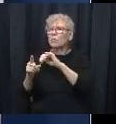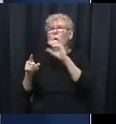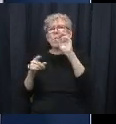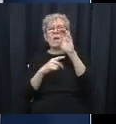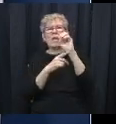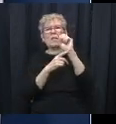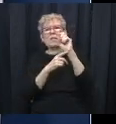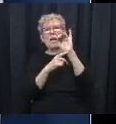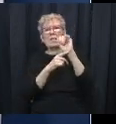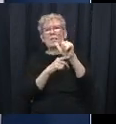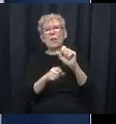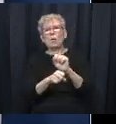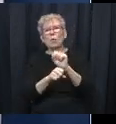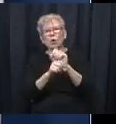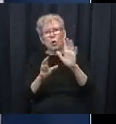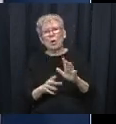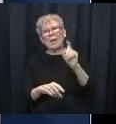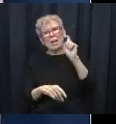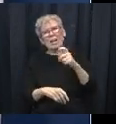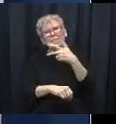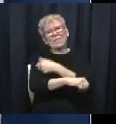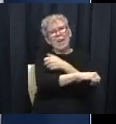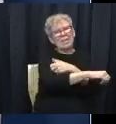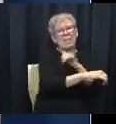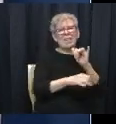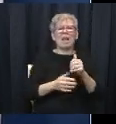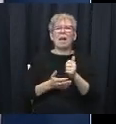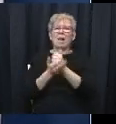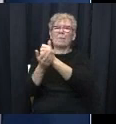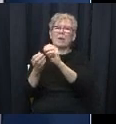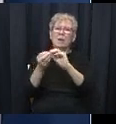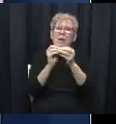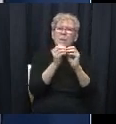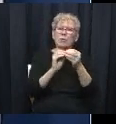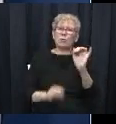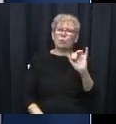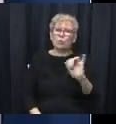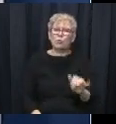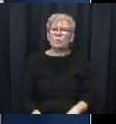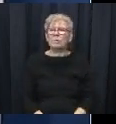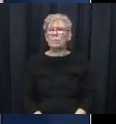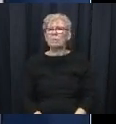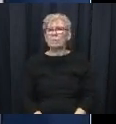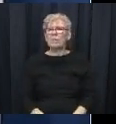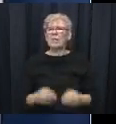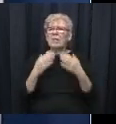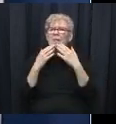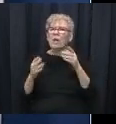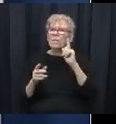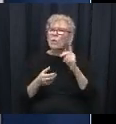us. Stay safe, Colorado. The best thing that you can do, wear a mask, avoid socializing with people outside of your